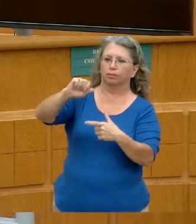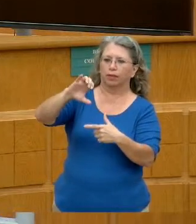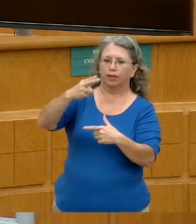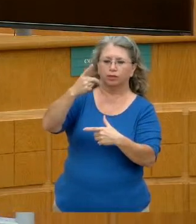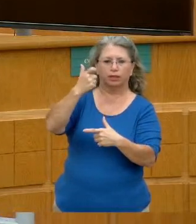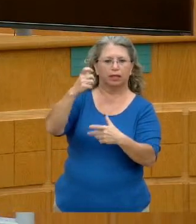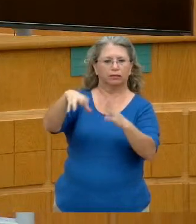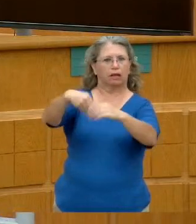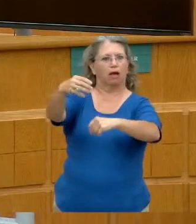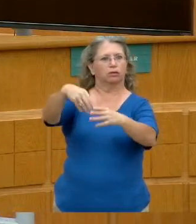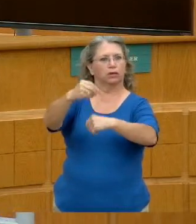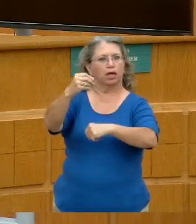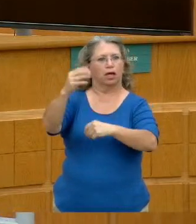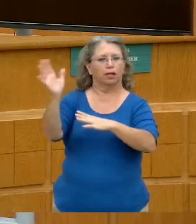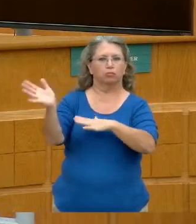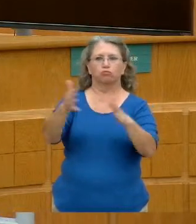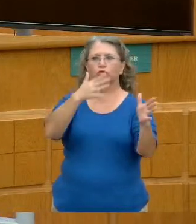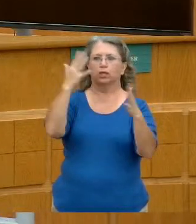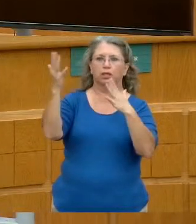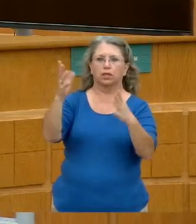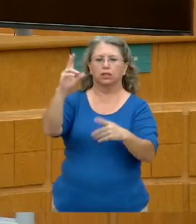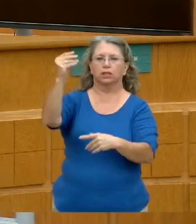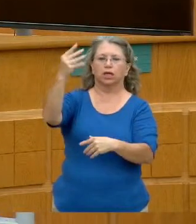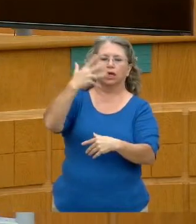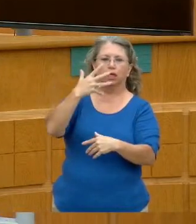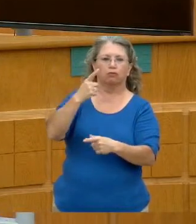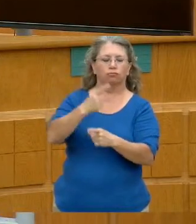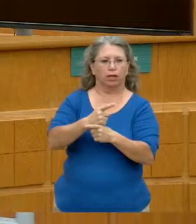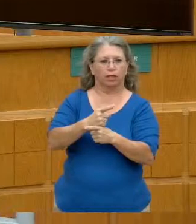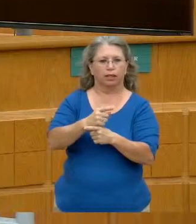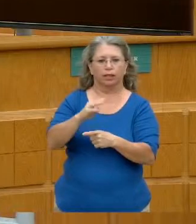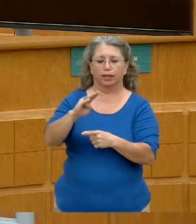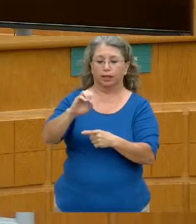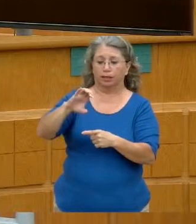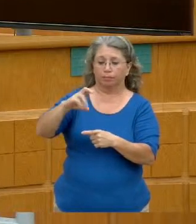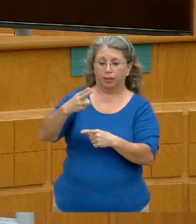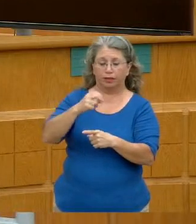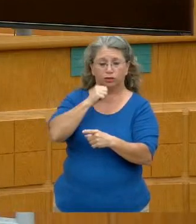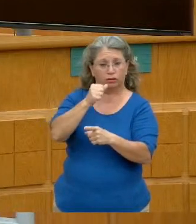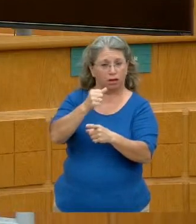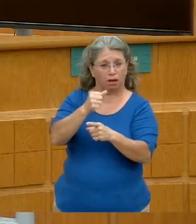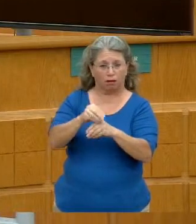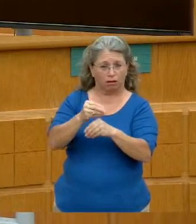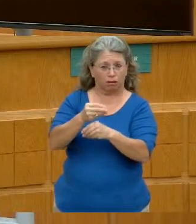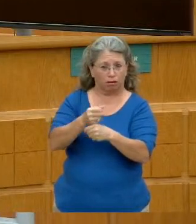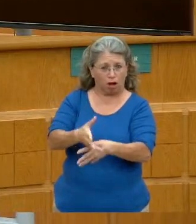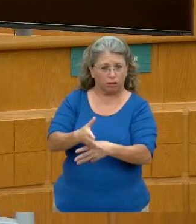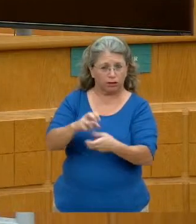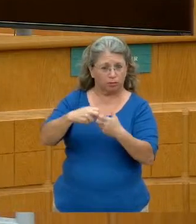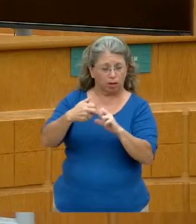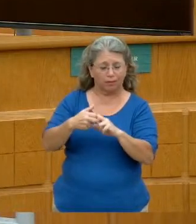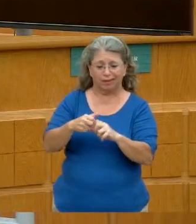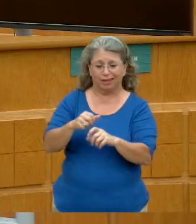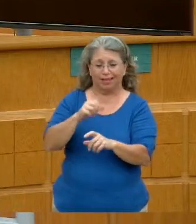wonderful, and that's right. And they say, well, the beaches aren't causing the problem. Well, the beach itself isn't causing the problem.